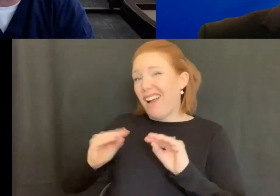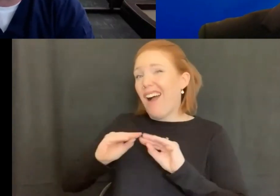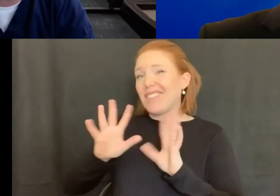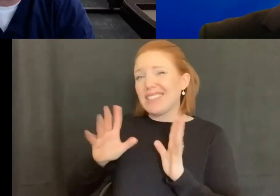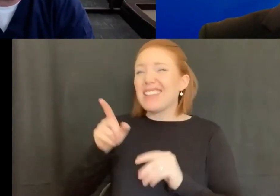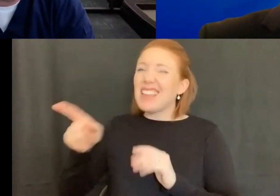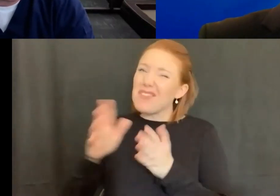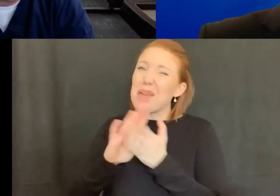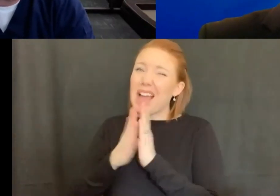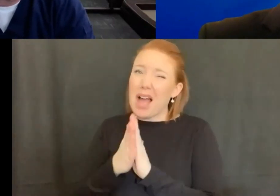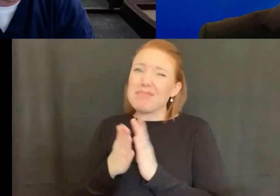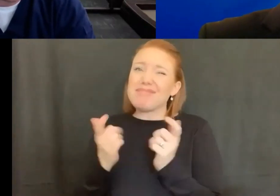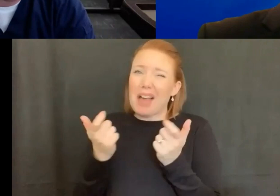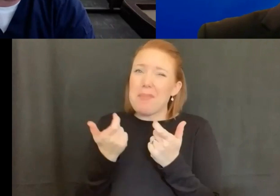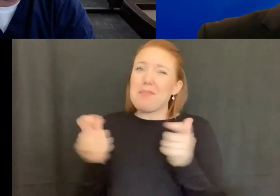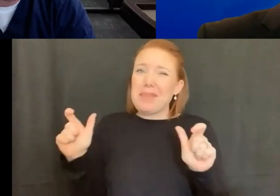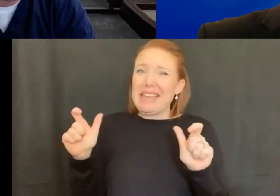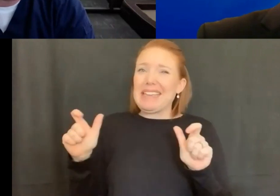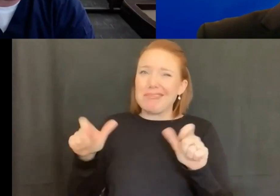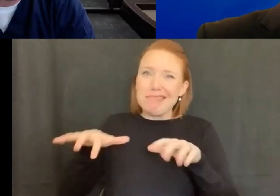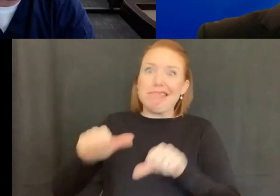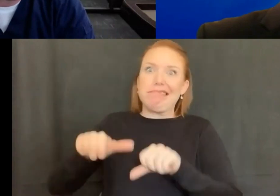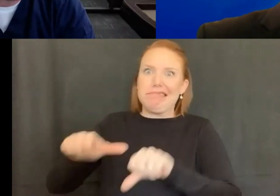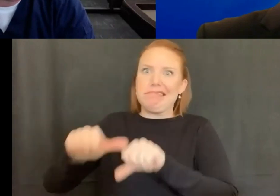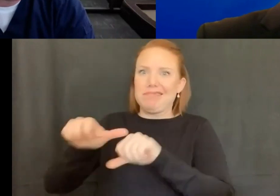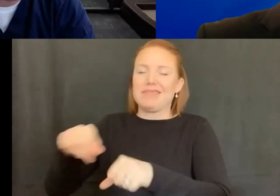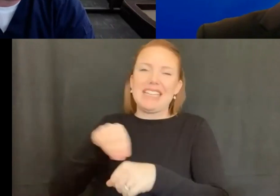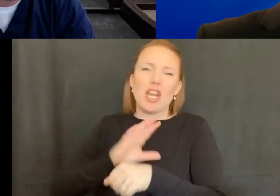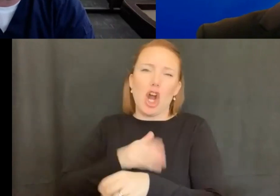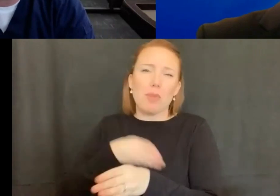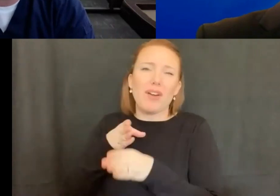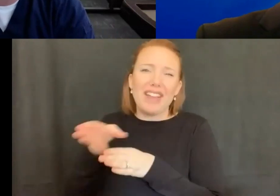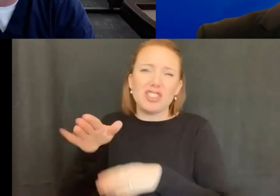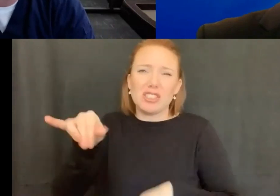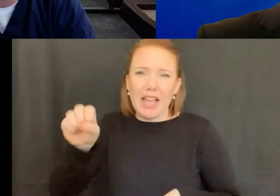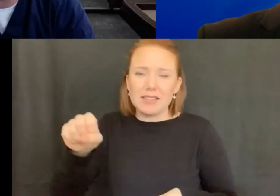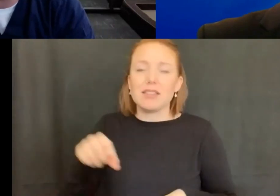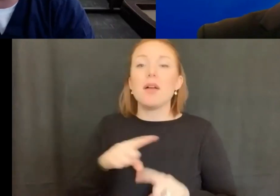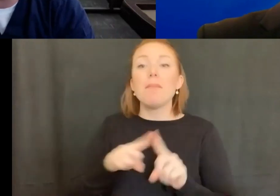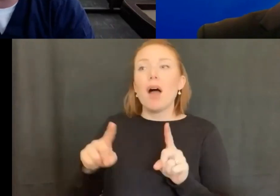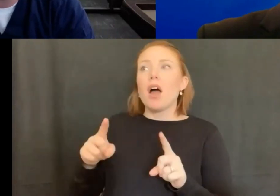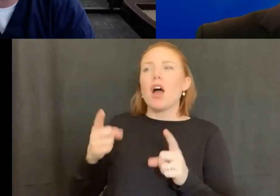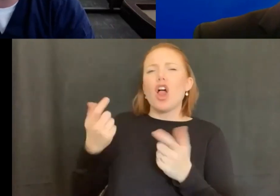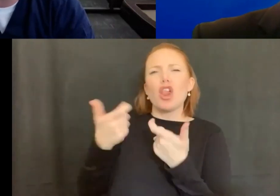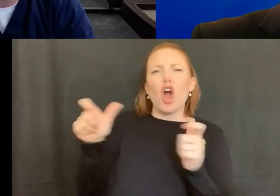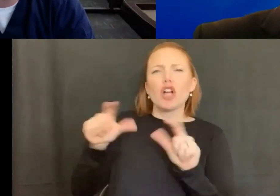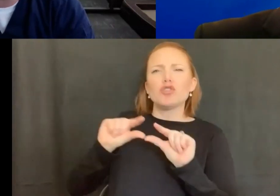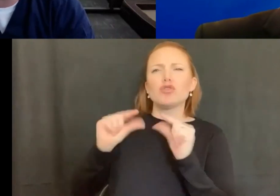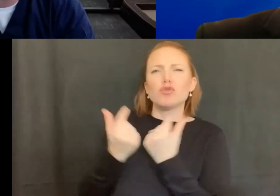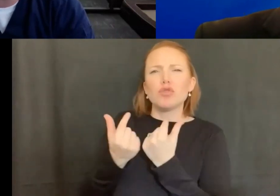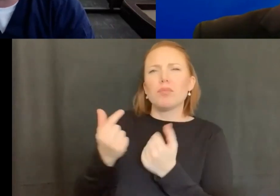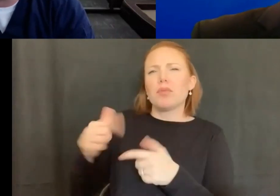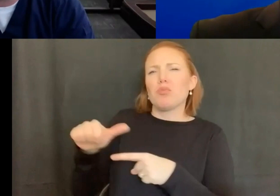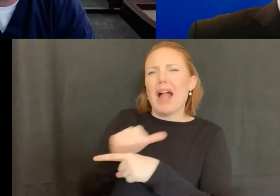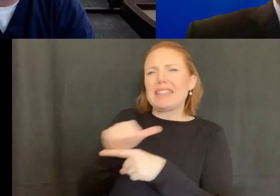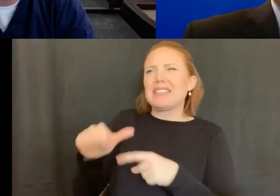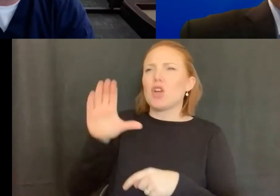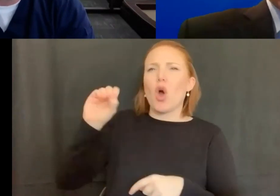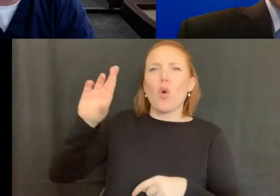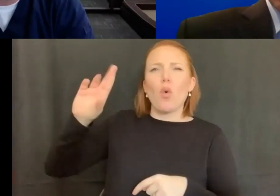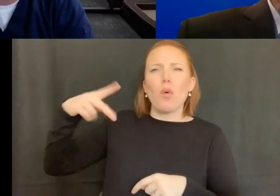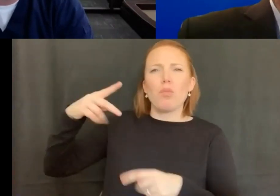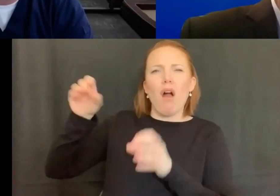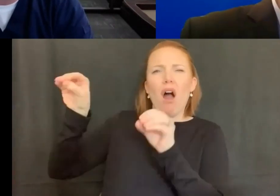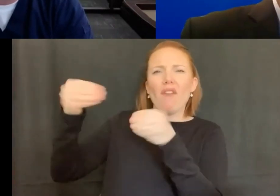our profession over time. But when I look at a large group practice like that, a corporate office, they're